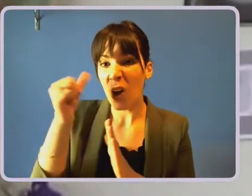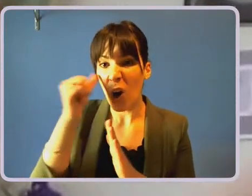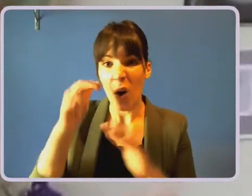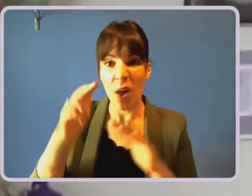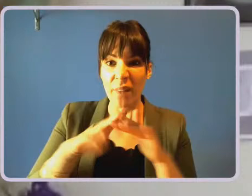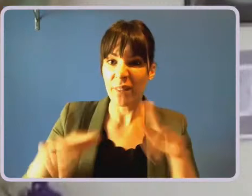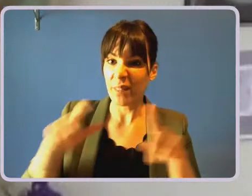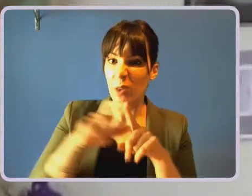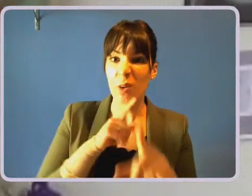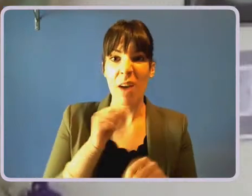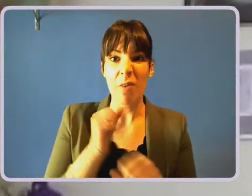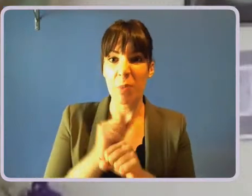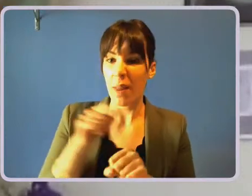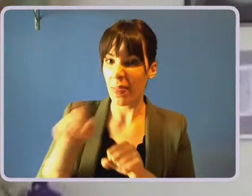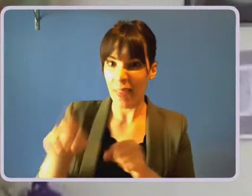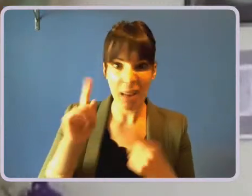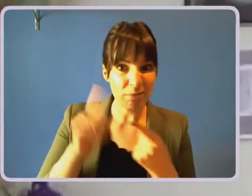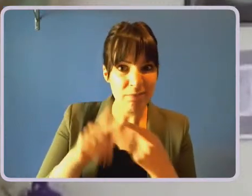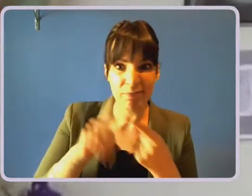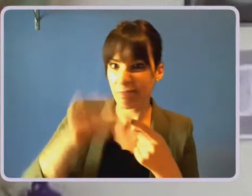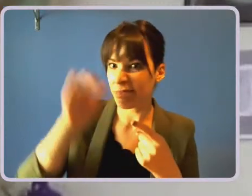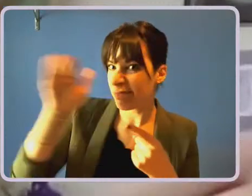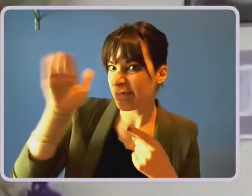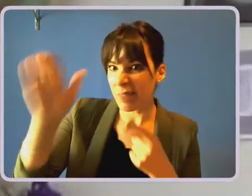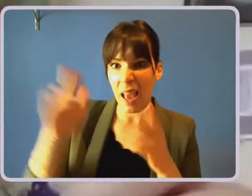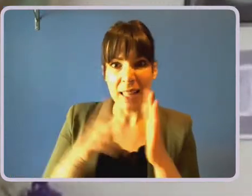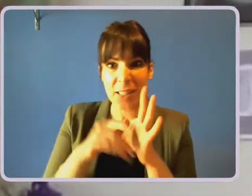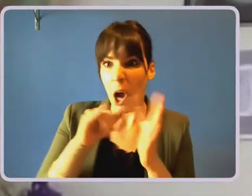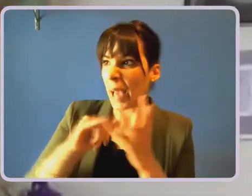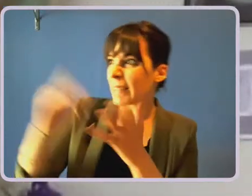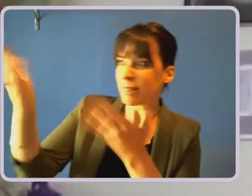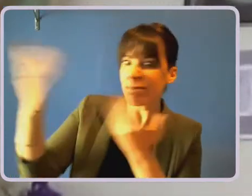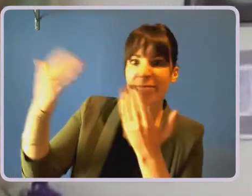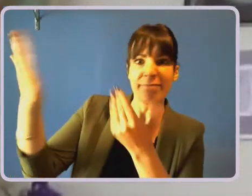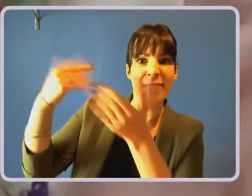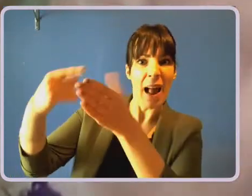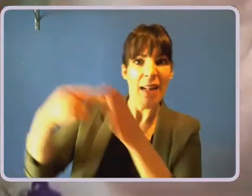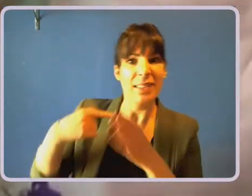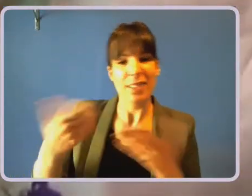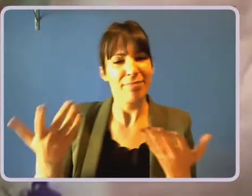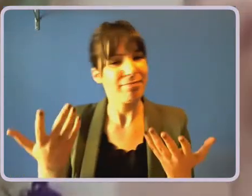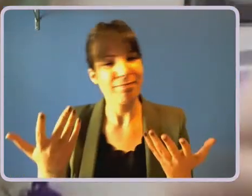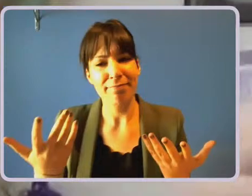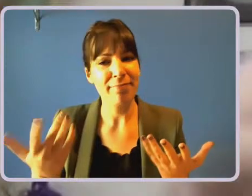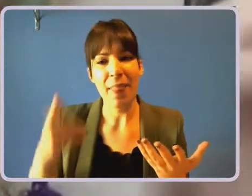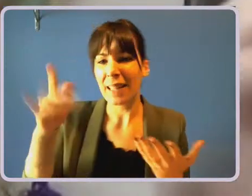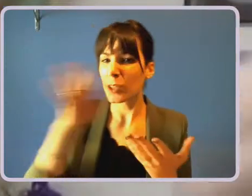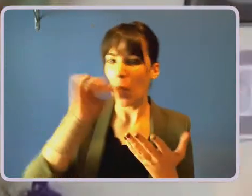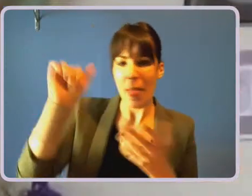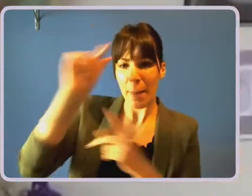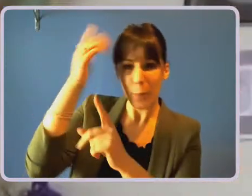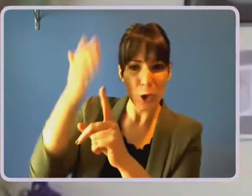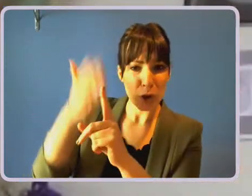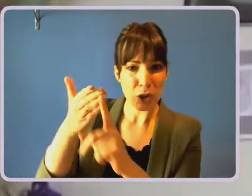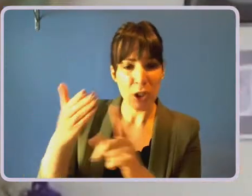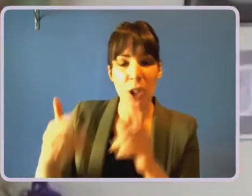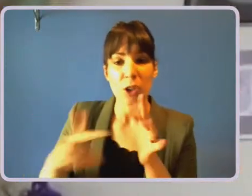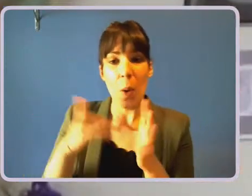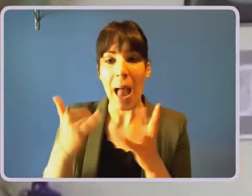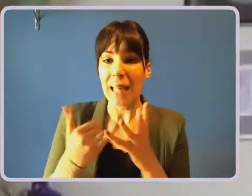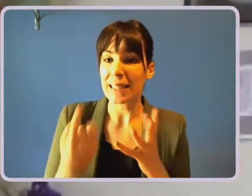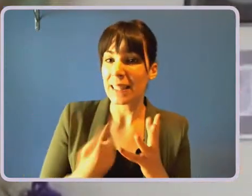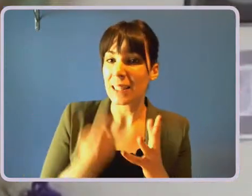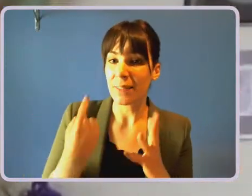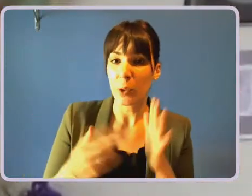in fact that's not the purpose of them at all. And as an individual NDIS participant, and I am one, it's almost impossible